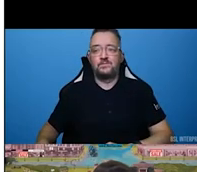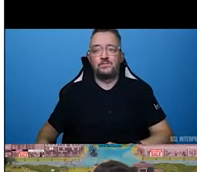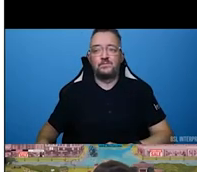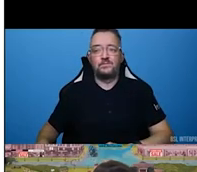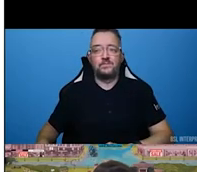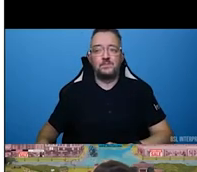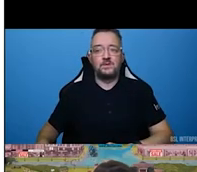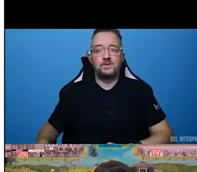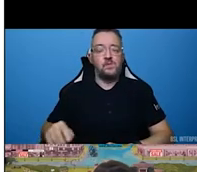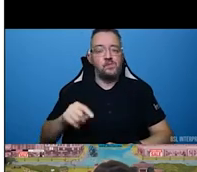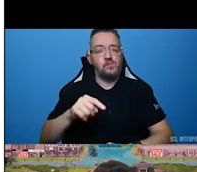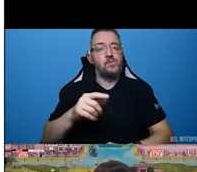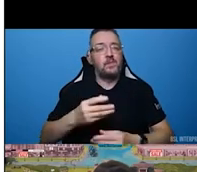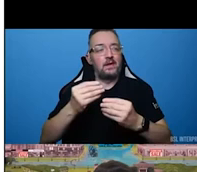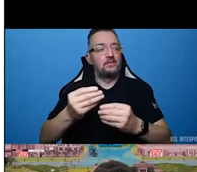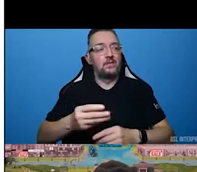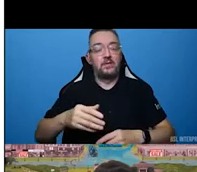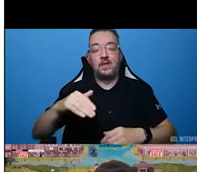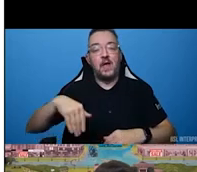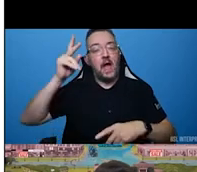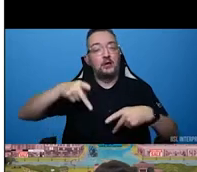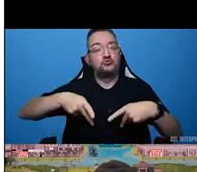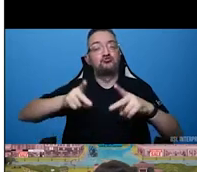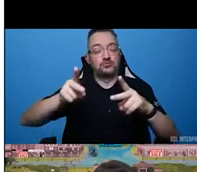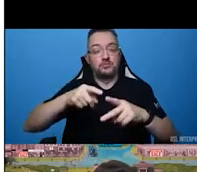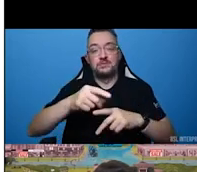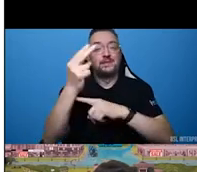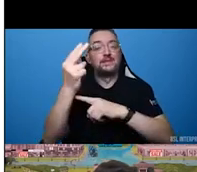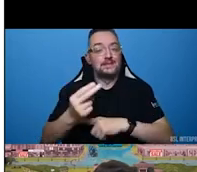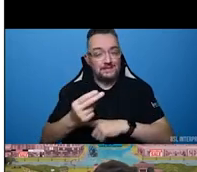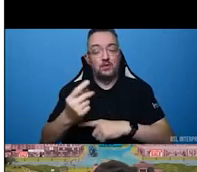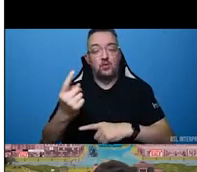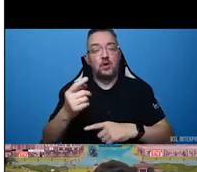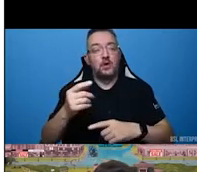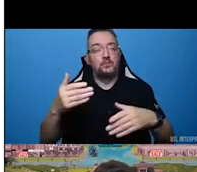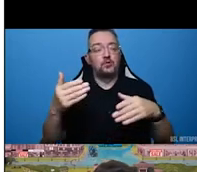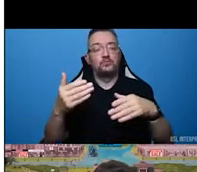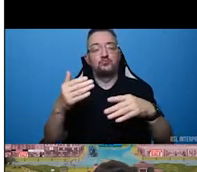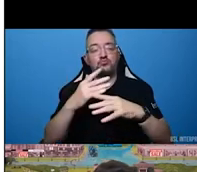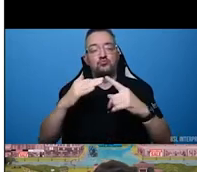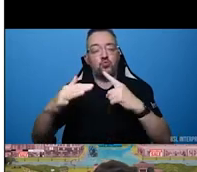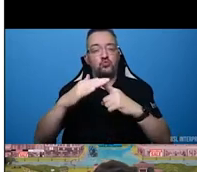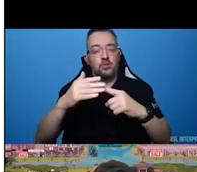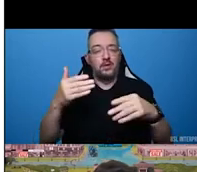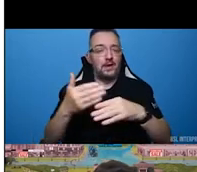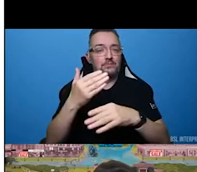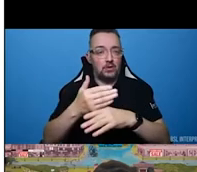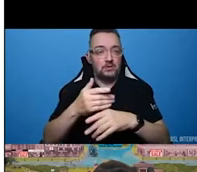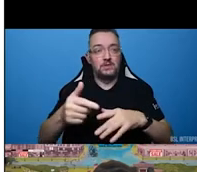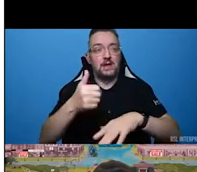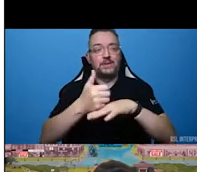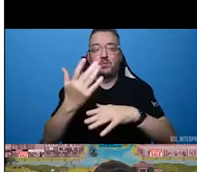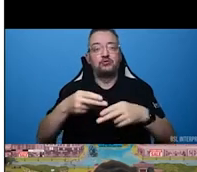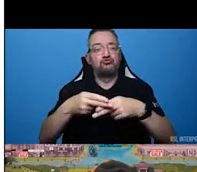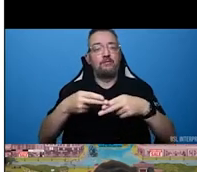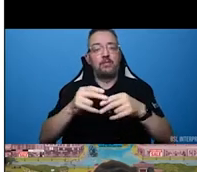And then from there, we move on to the high street. And this was designed by a social enterprise practice called Studio Polpo, who are based in Sheffield.